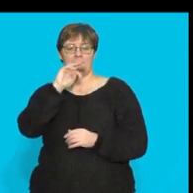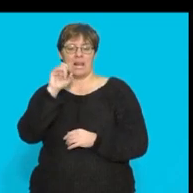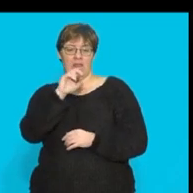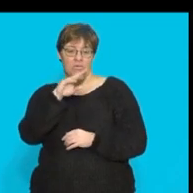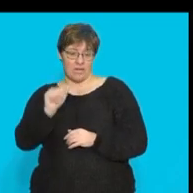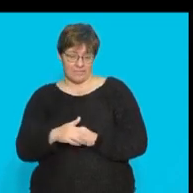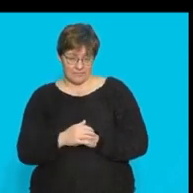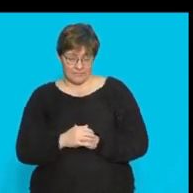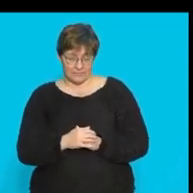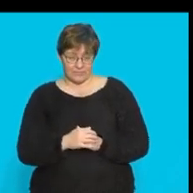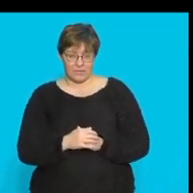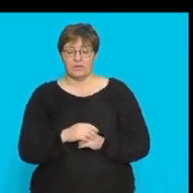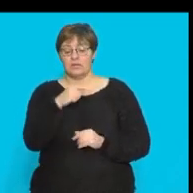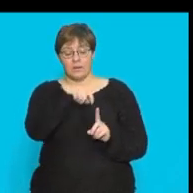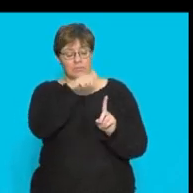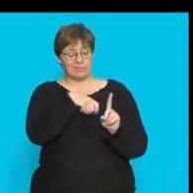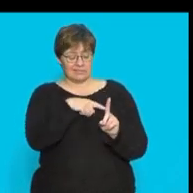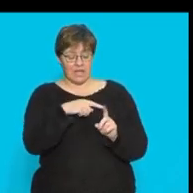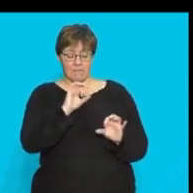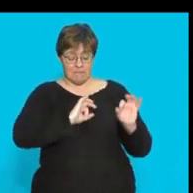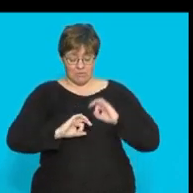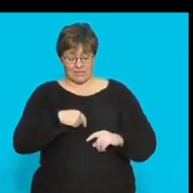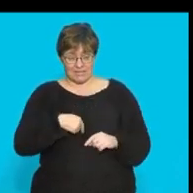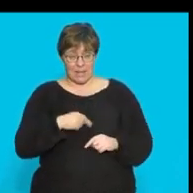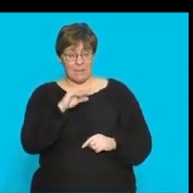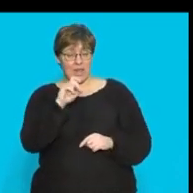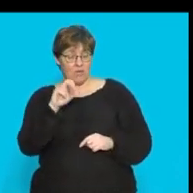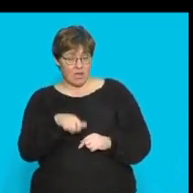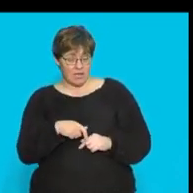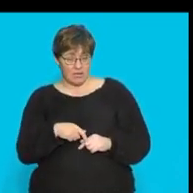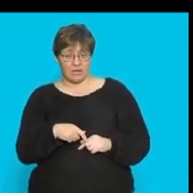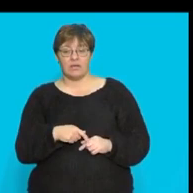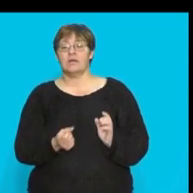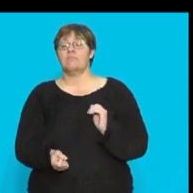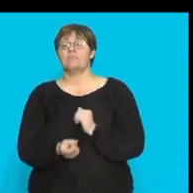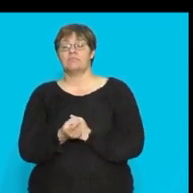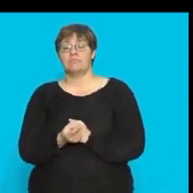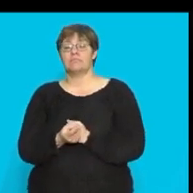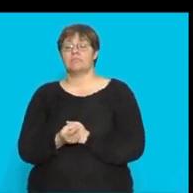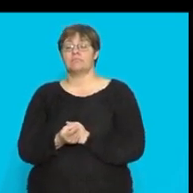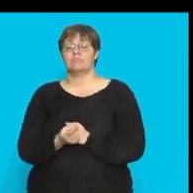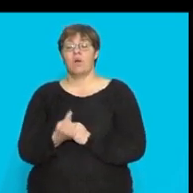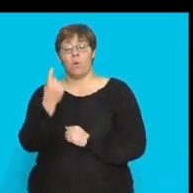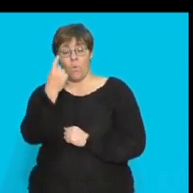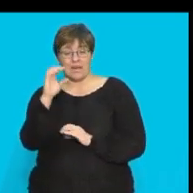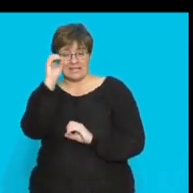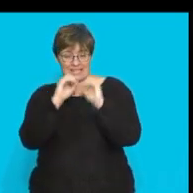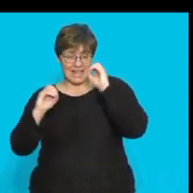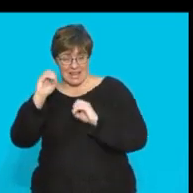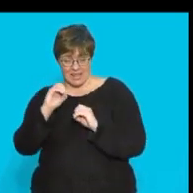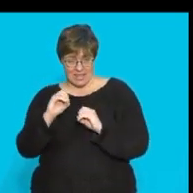let's read the question. The malaria parasite, all right, is caused by a